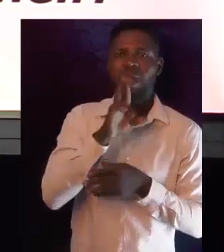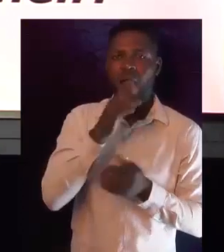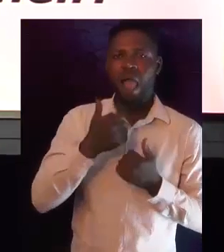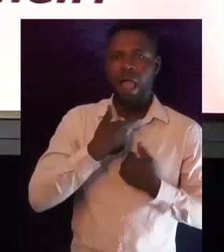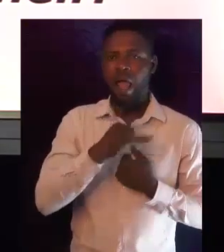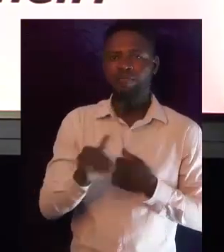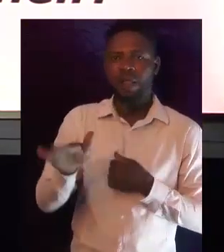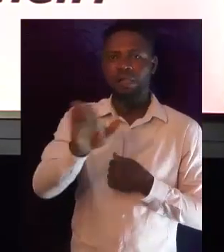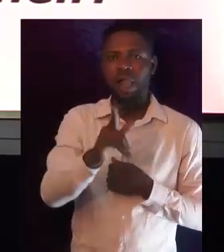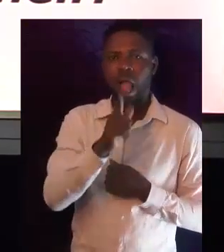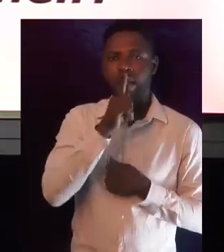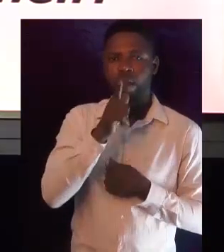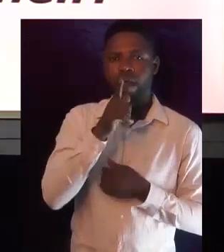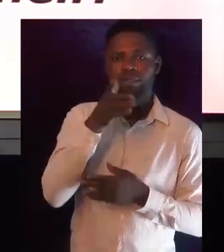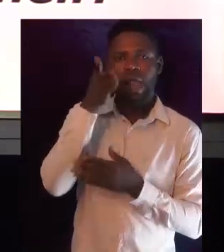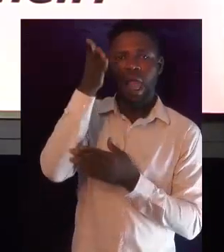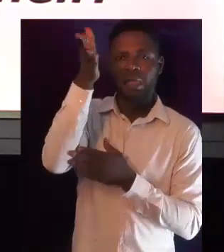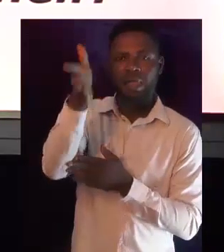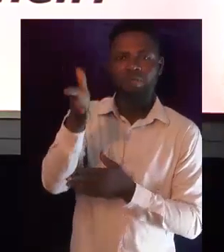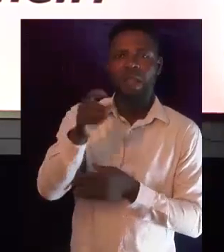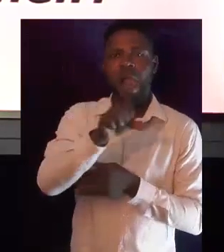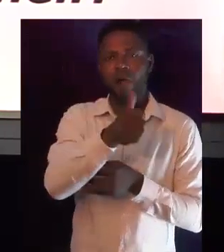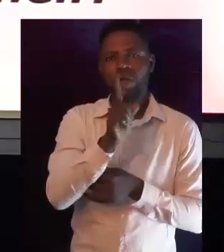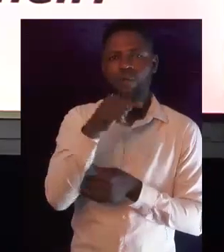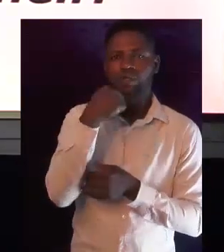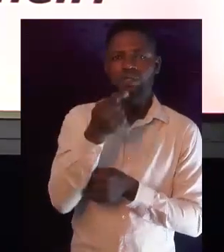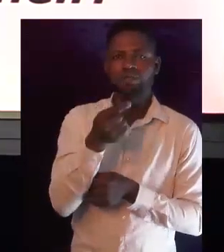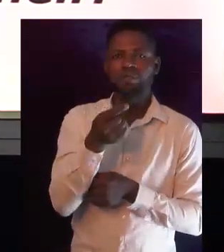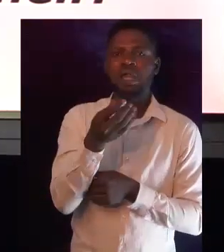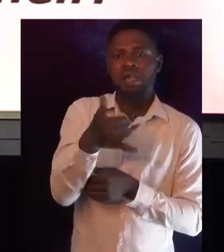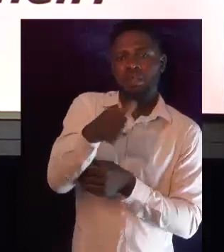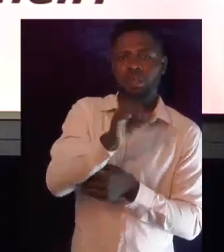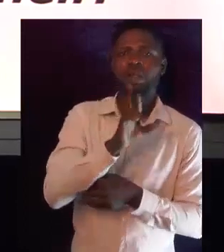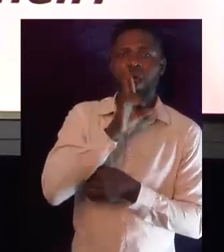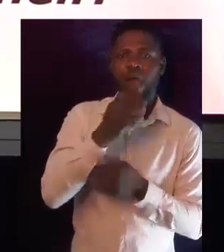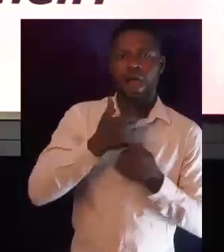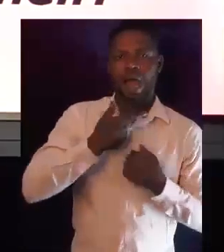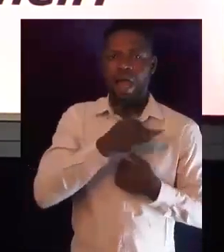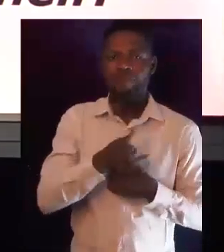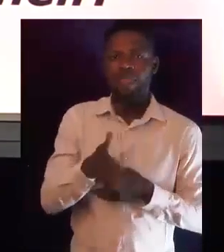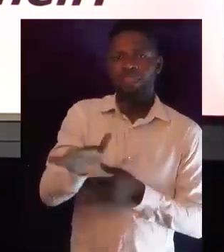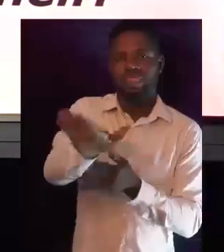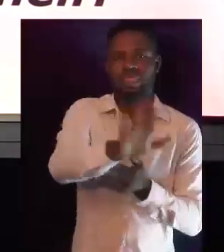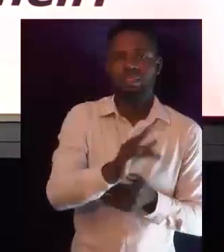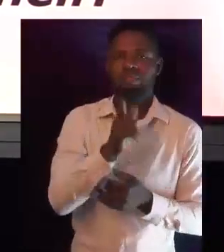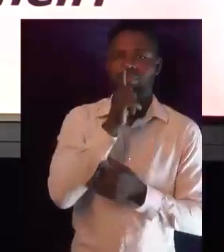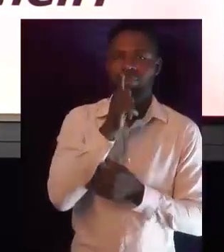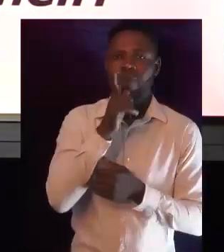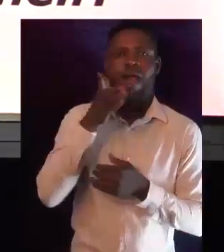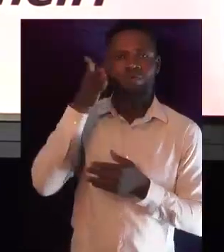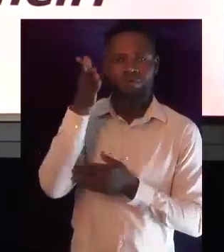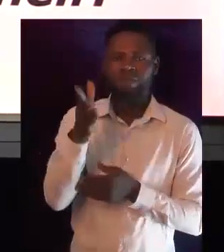They are having their lunch there. Another one says, they are having their lunch